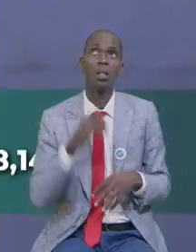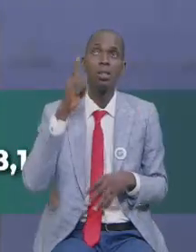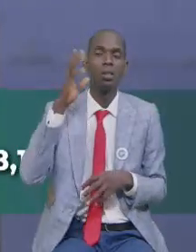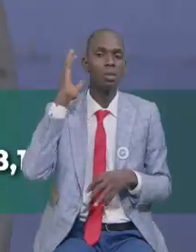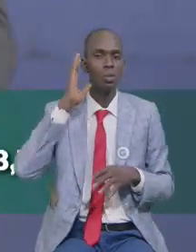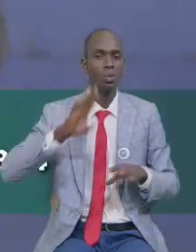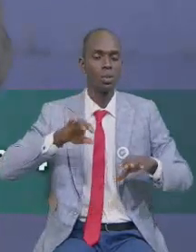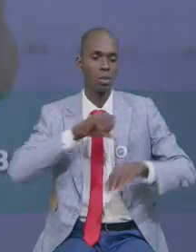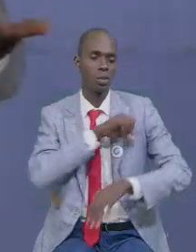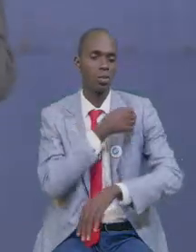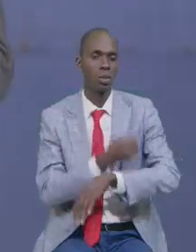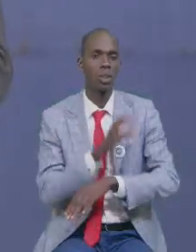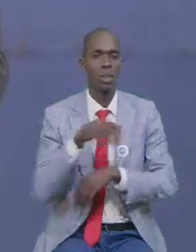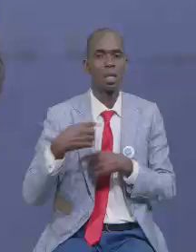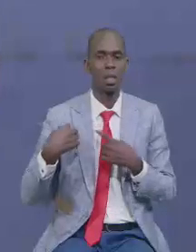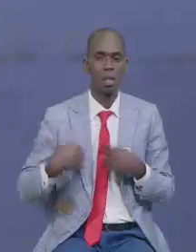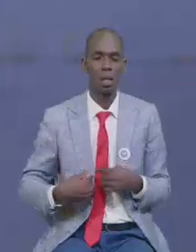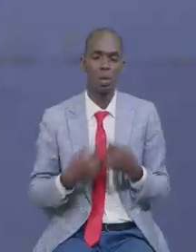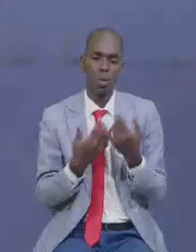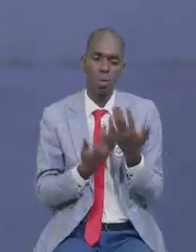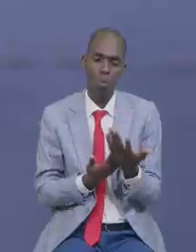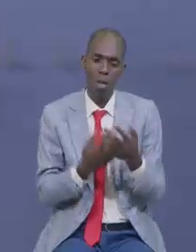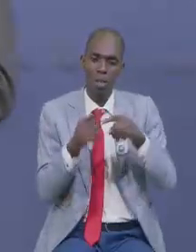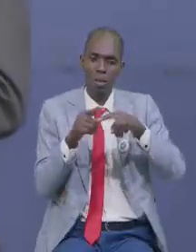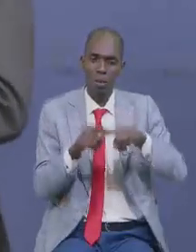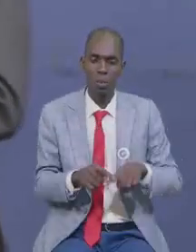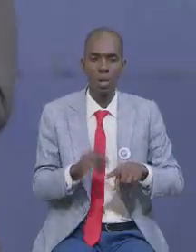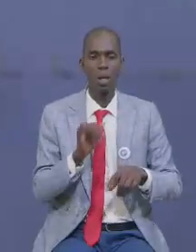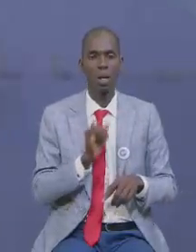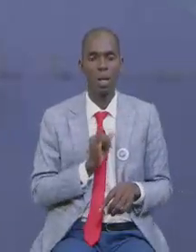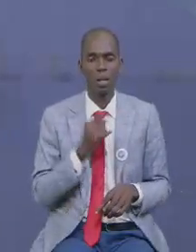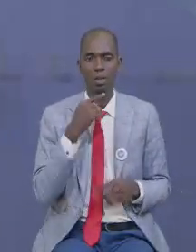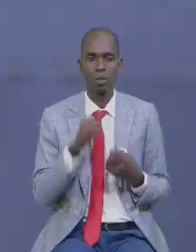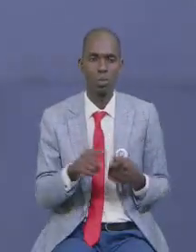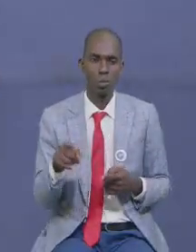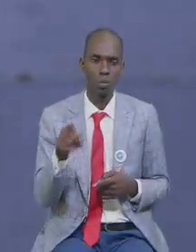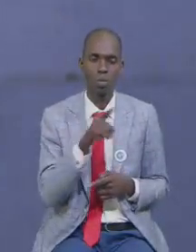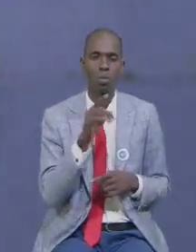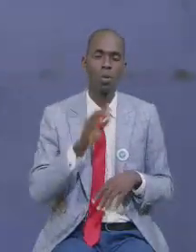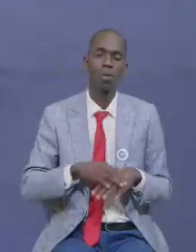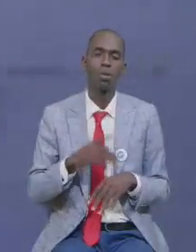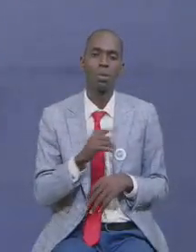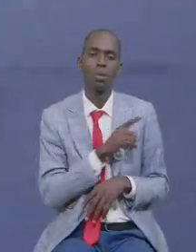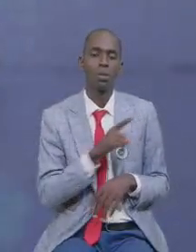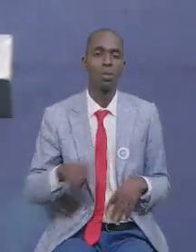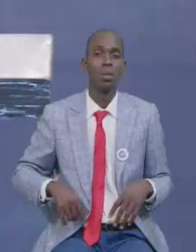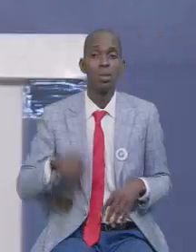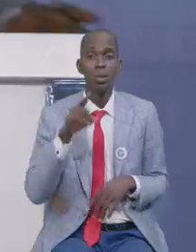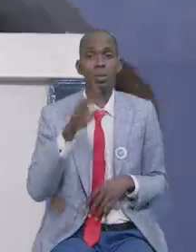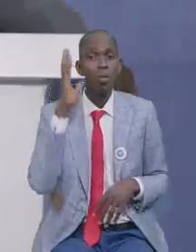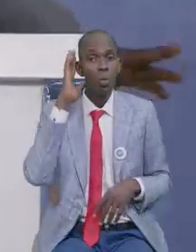thine heart. Wait, I say, on the Lord. You will find